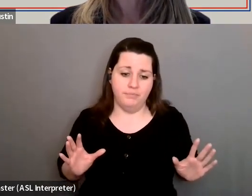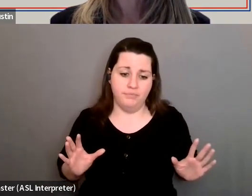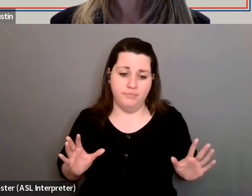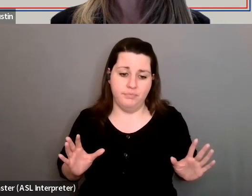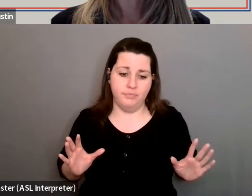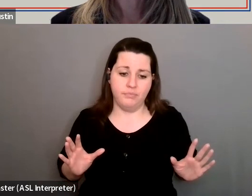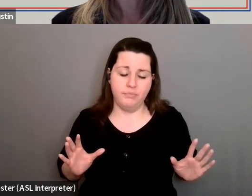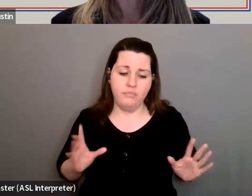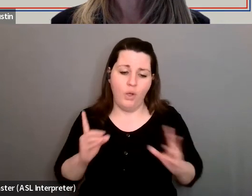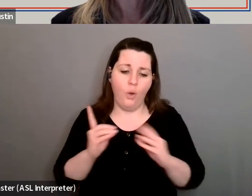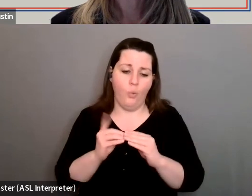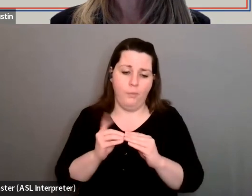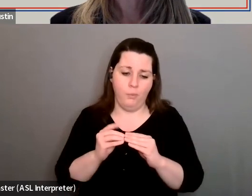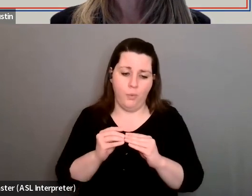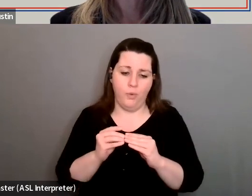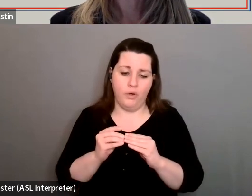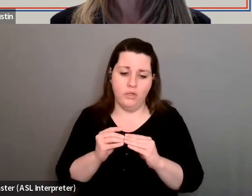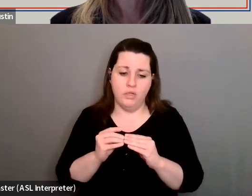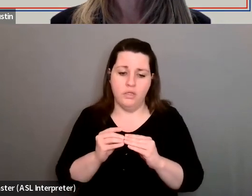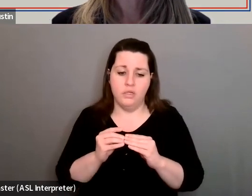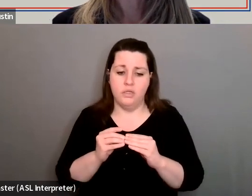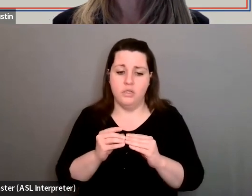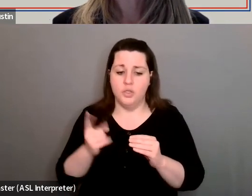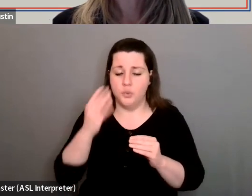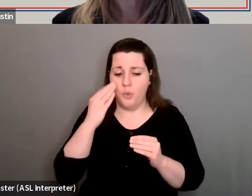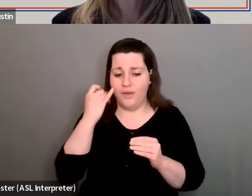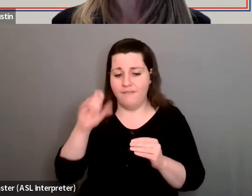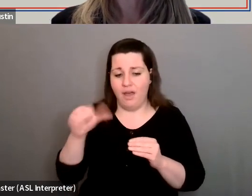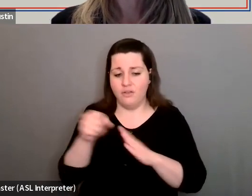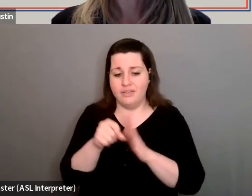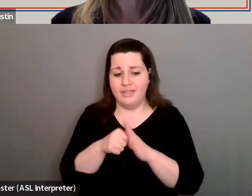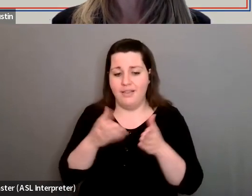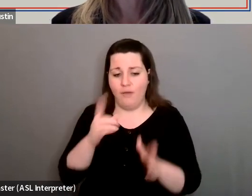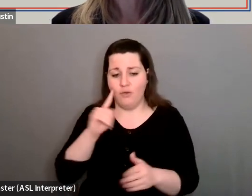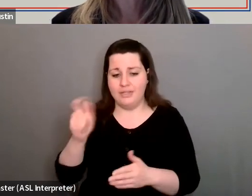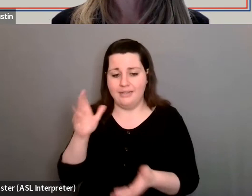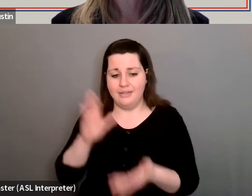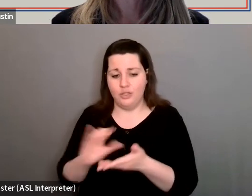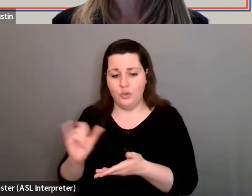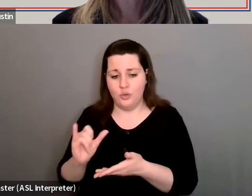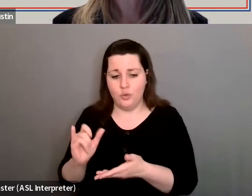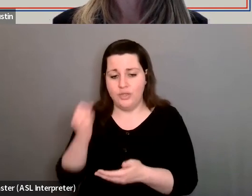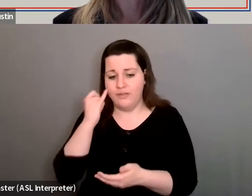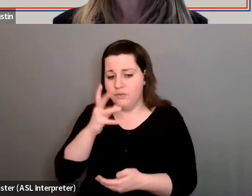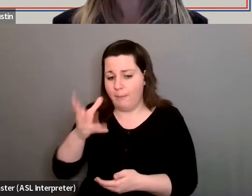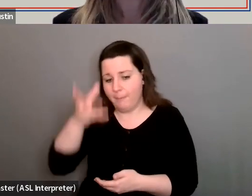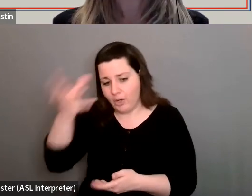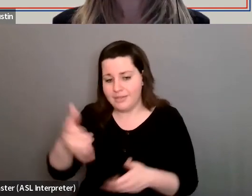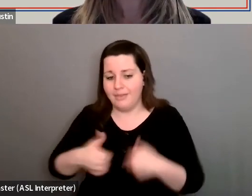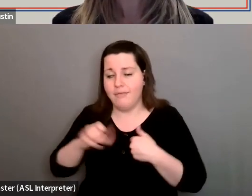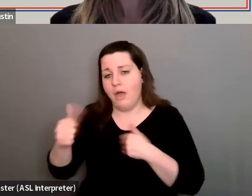Oh, one more just real quick. Do you know if other states also allow for the tax deductions as well, for like if grandparents live in another